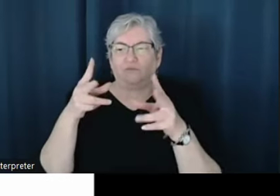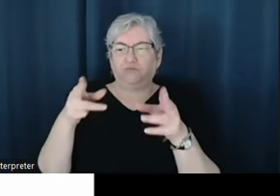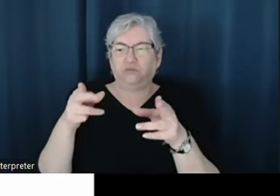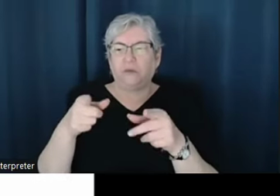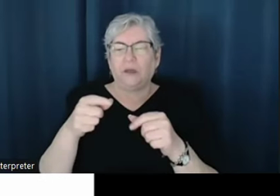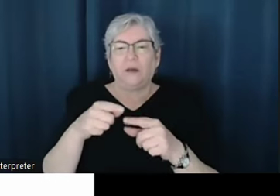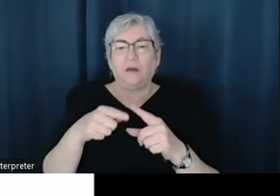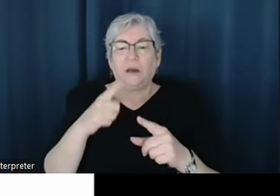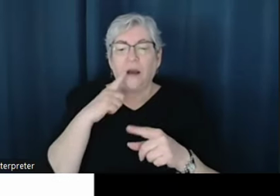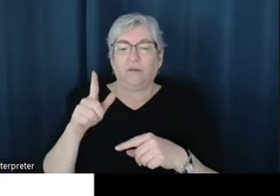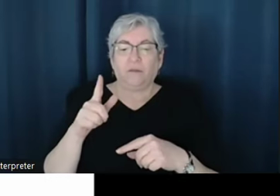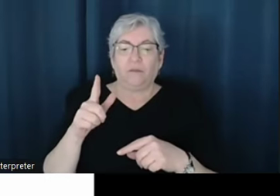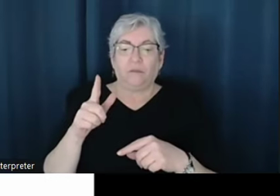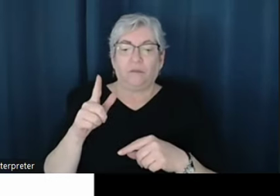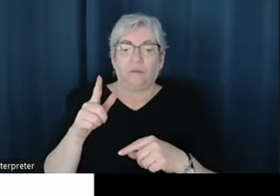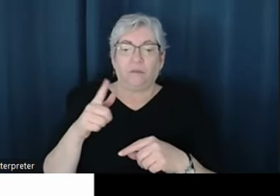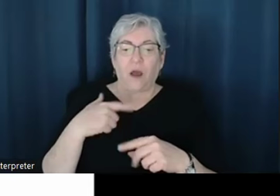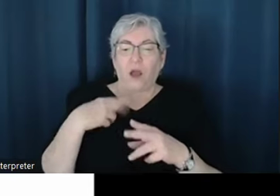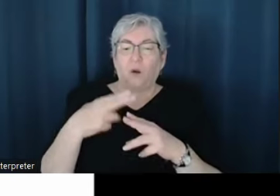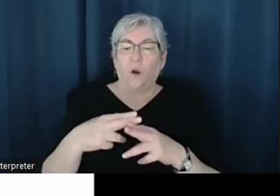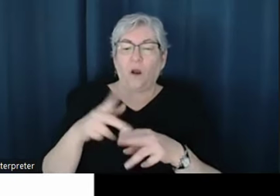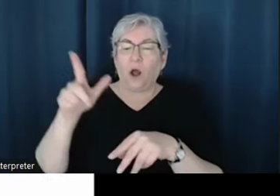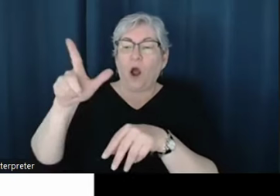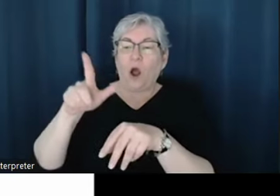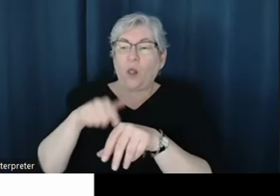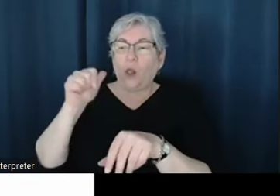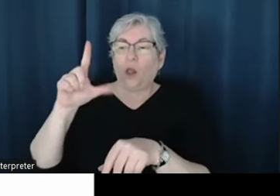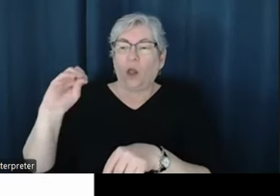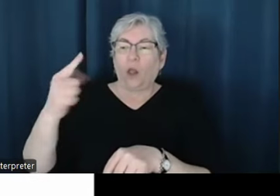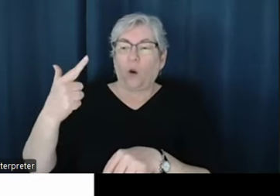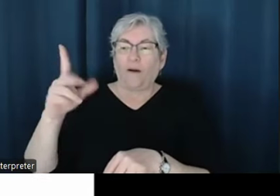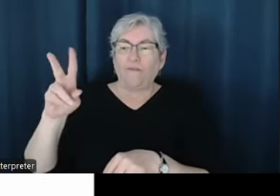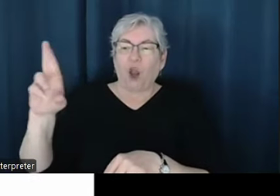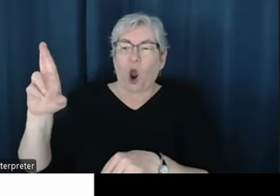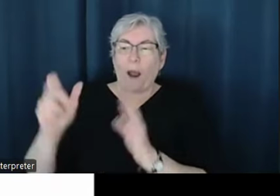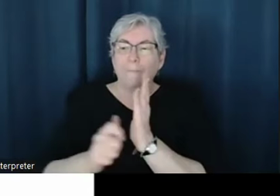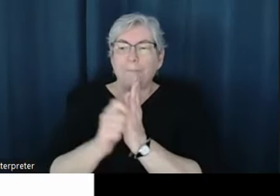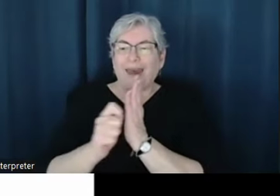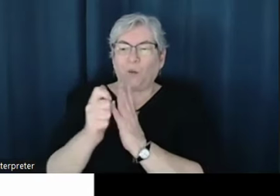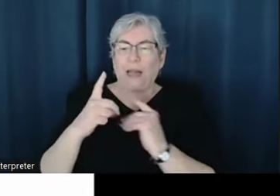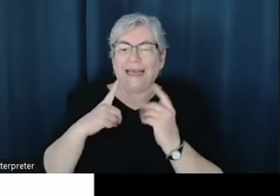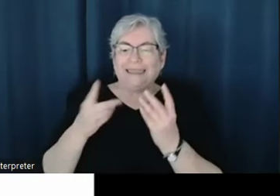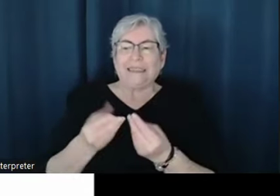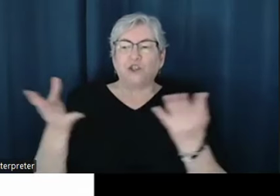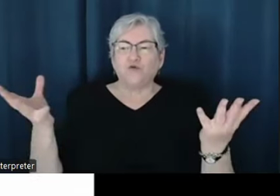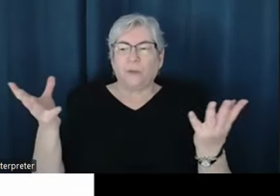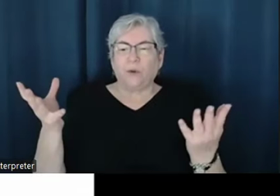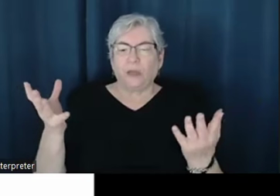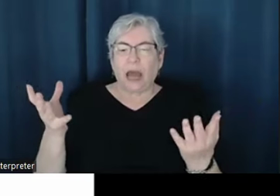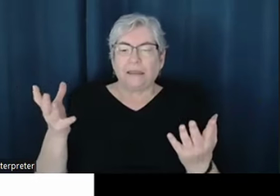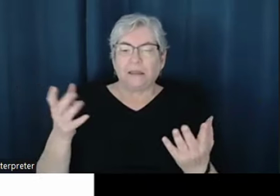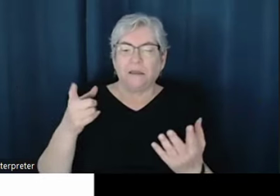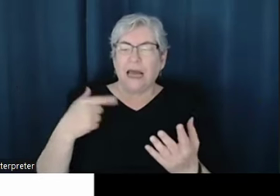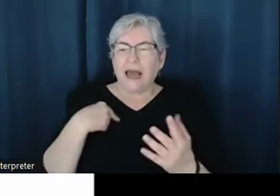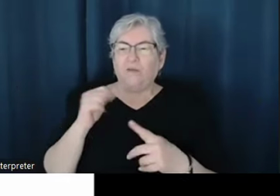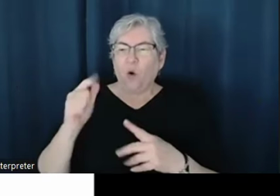long VR, I call it a manual that I distributed that should have been sent out to everyone, gives all the chapter